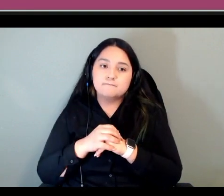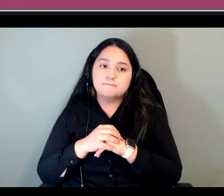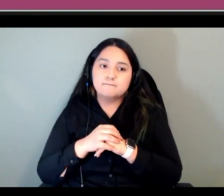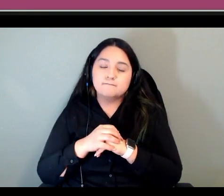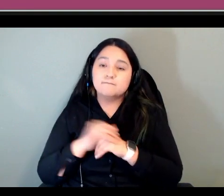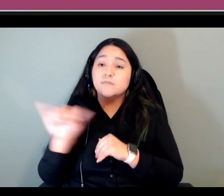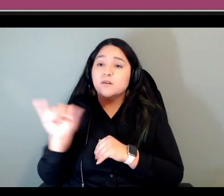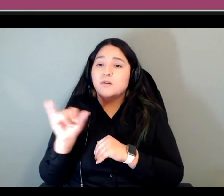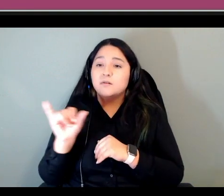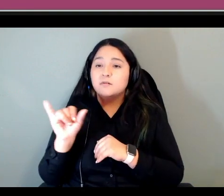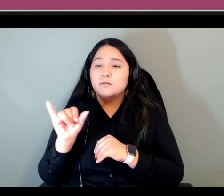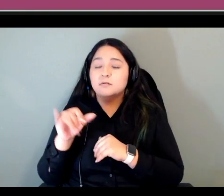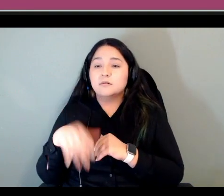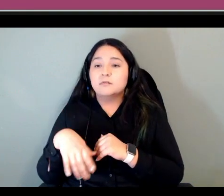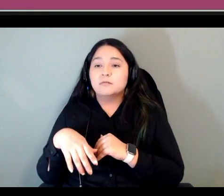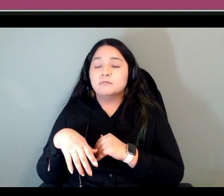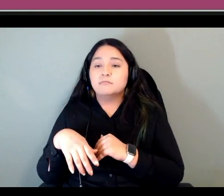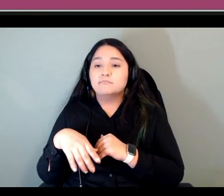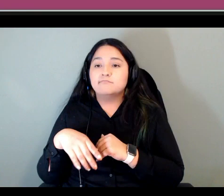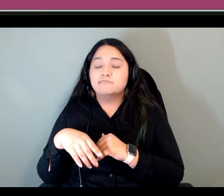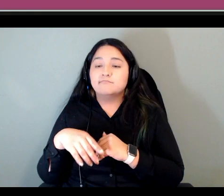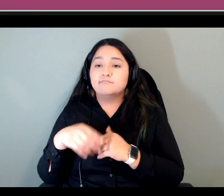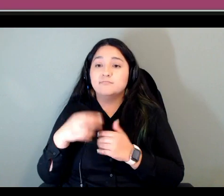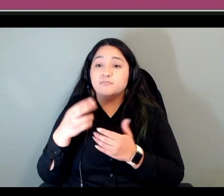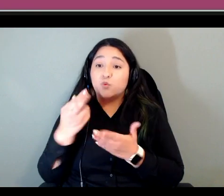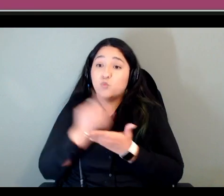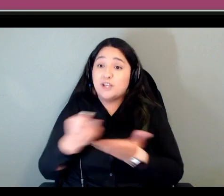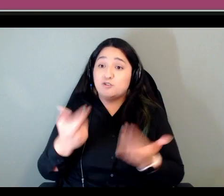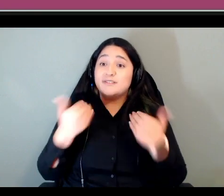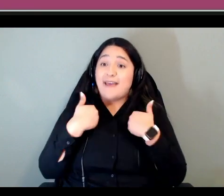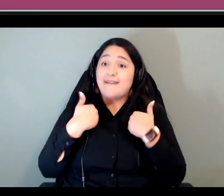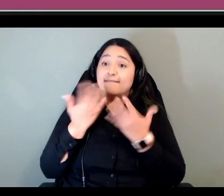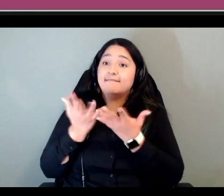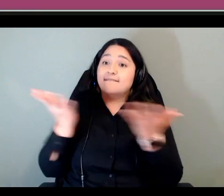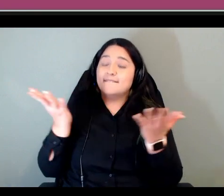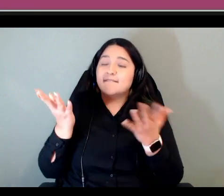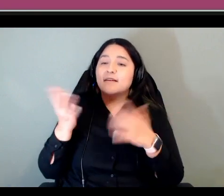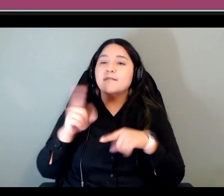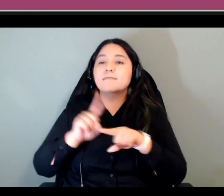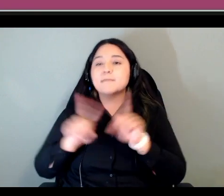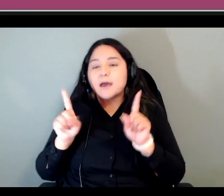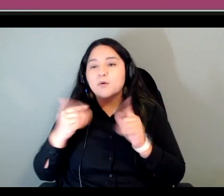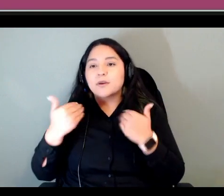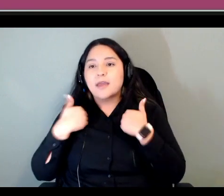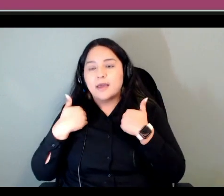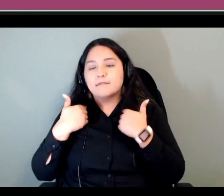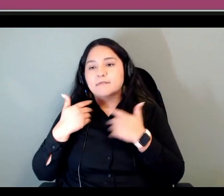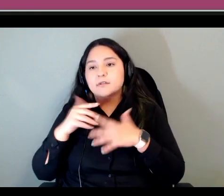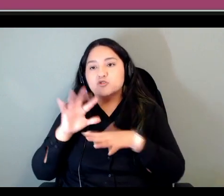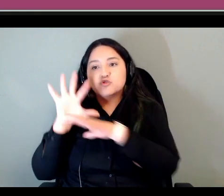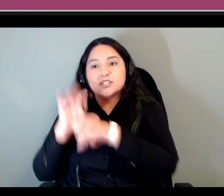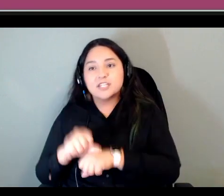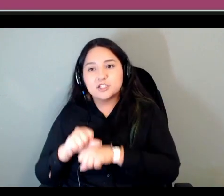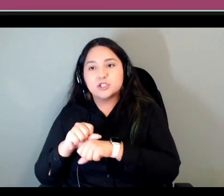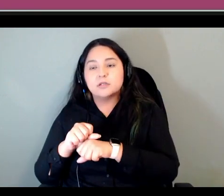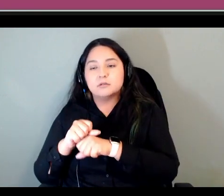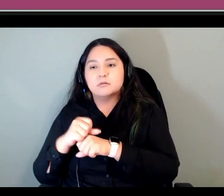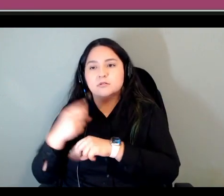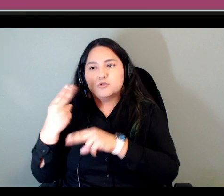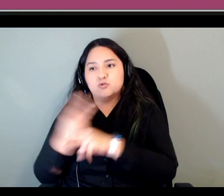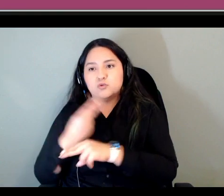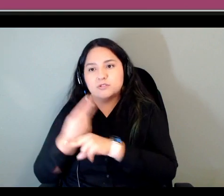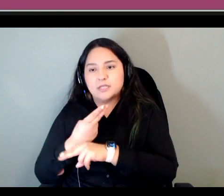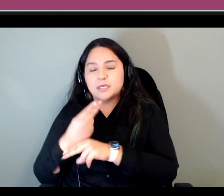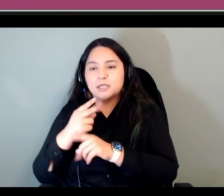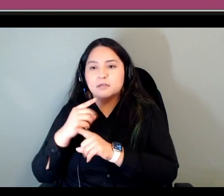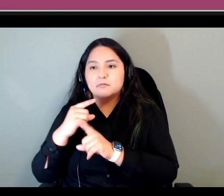for the resources that do exist, there's a tradition of using terminology that is less than